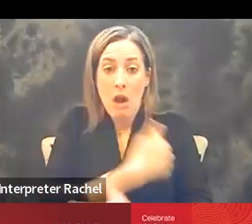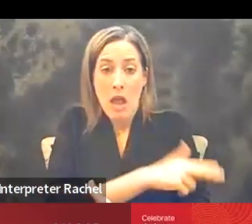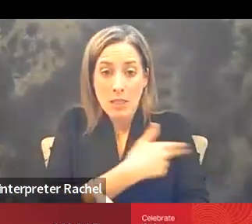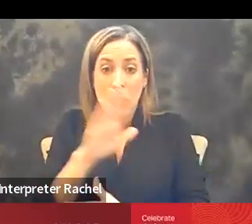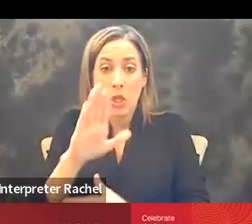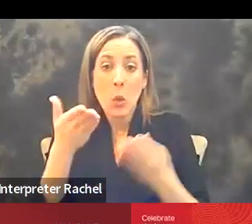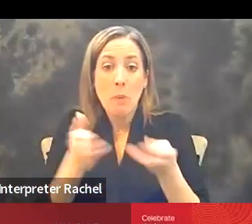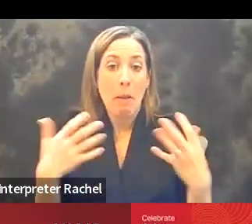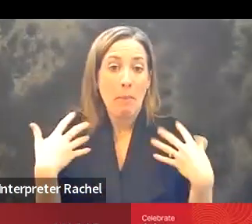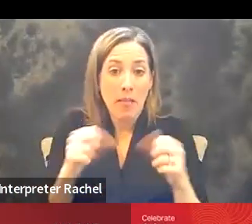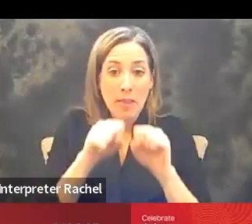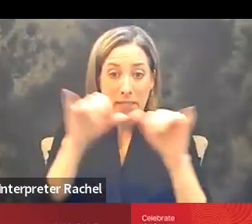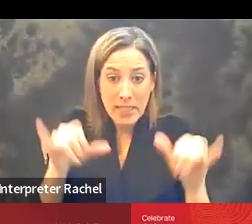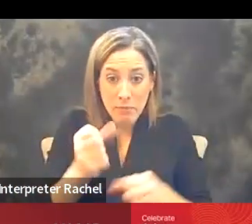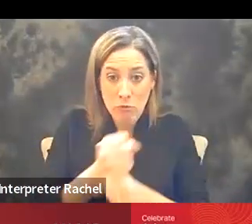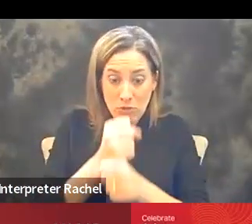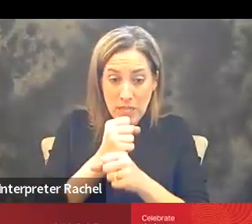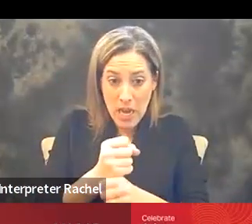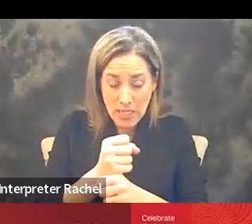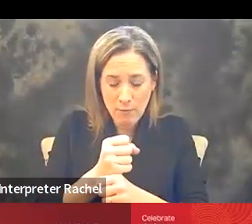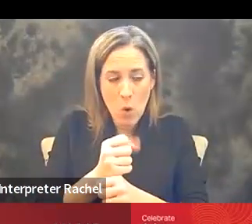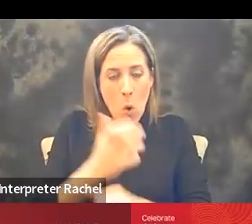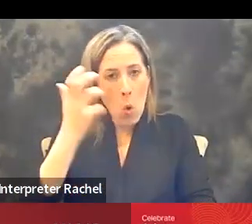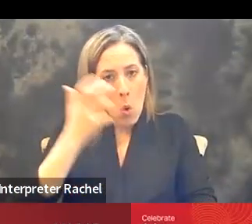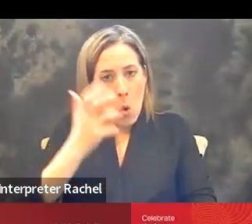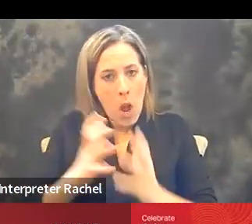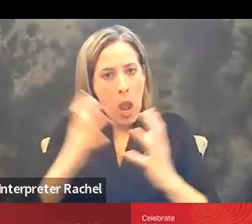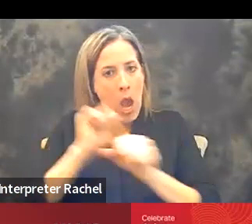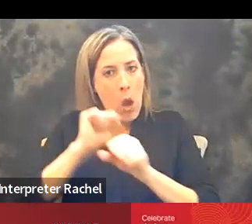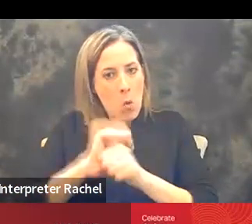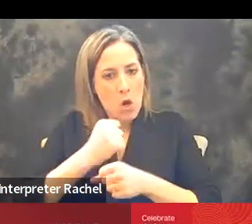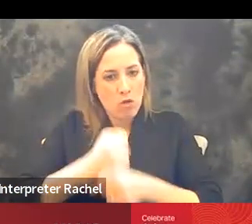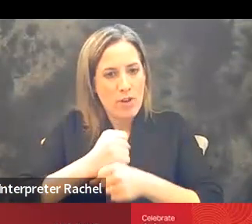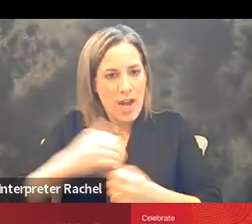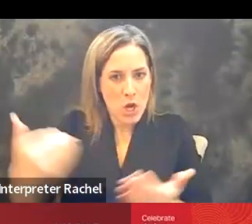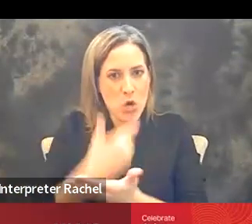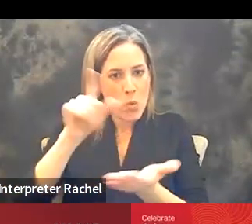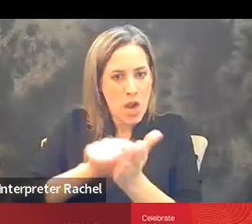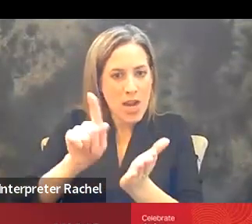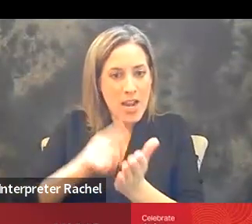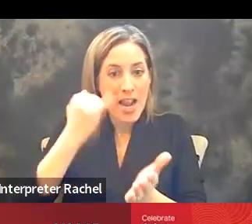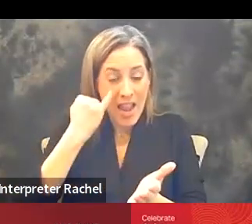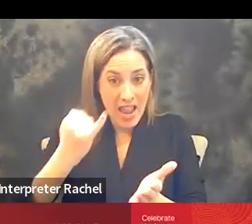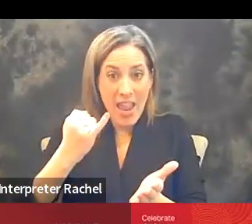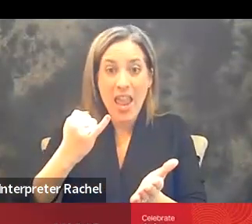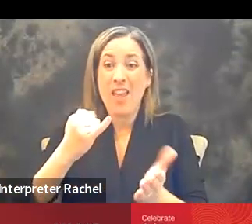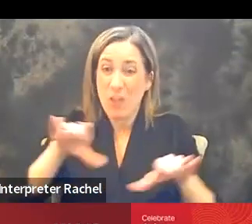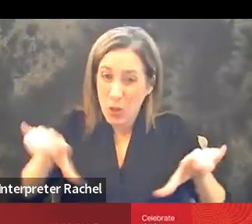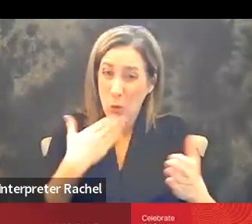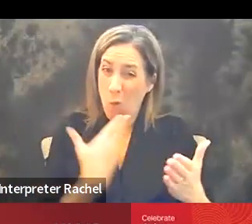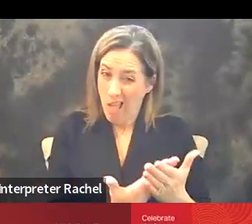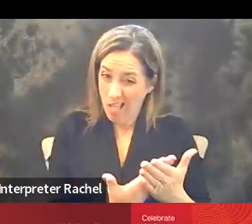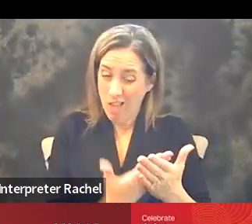creates, it's very labor intensive to create new content. If it's done well, then it involves, you know,